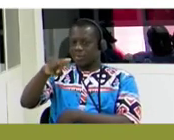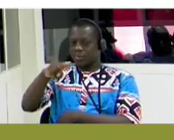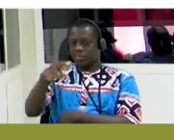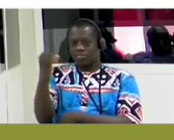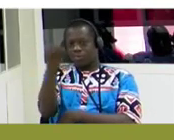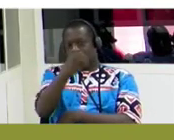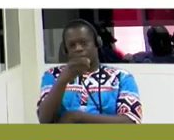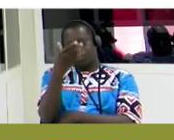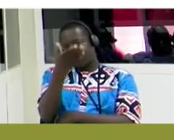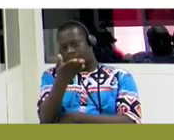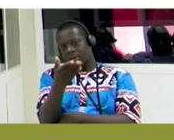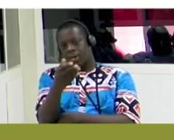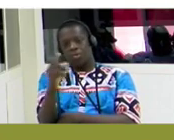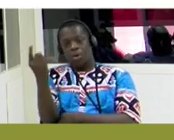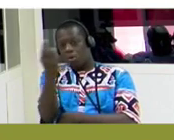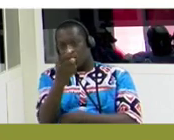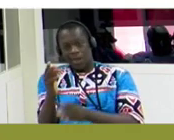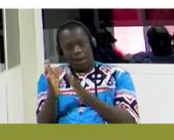I can only blame him.